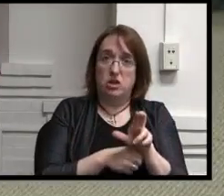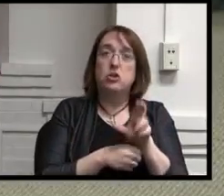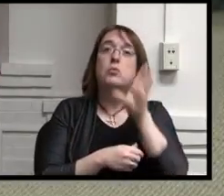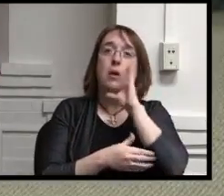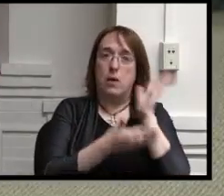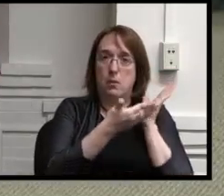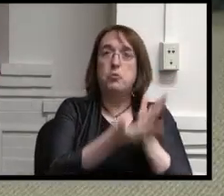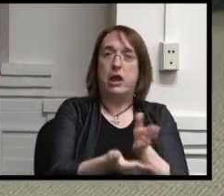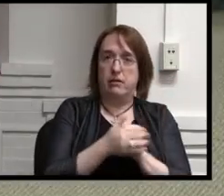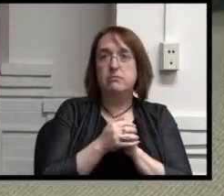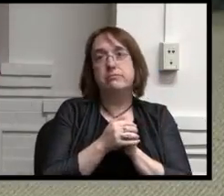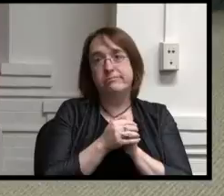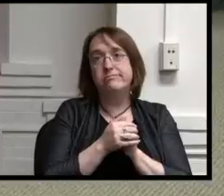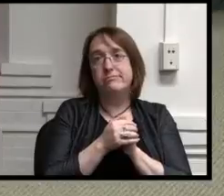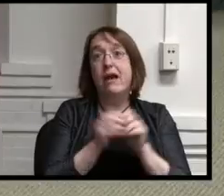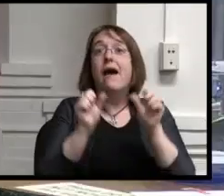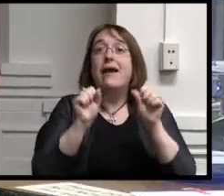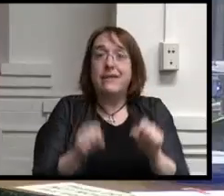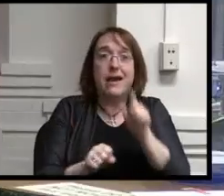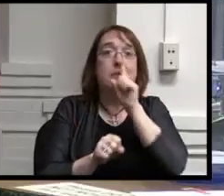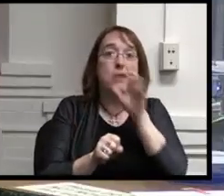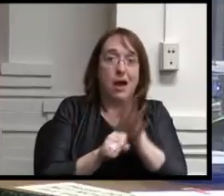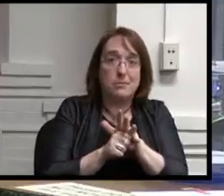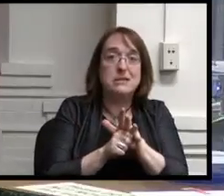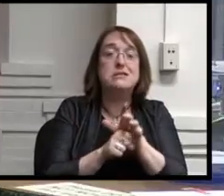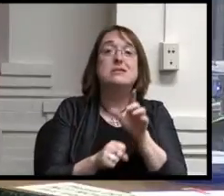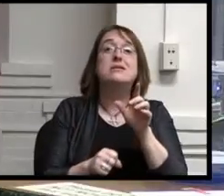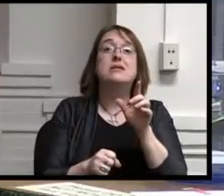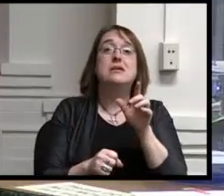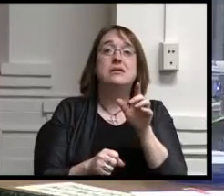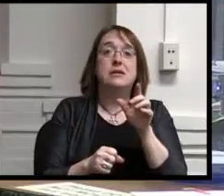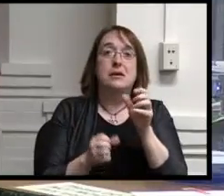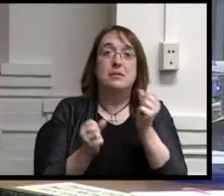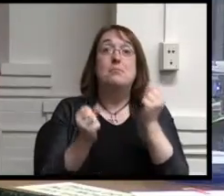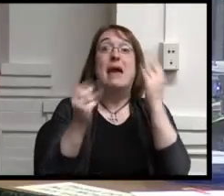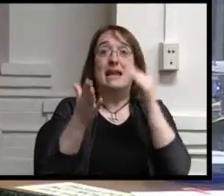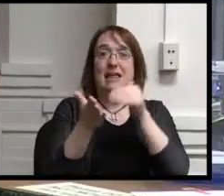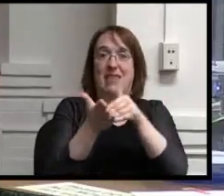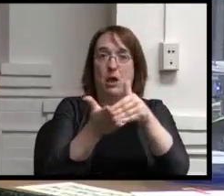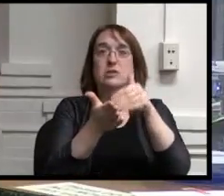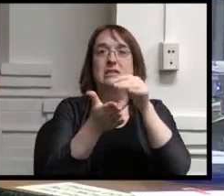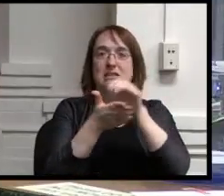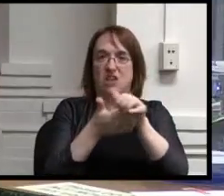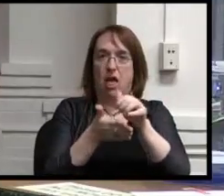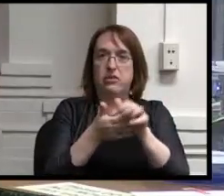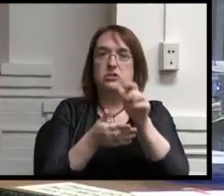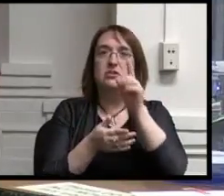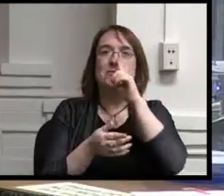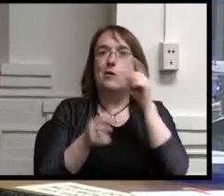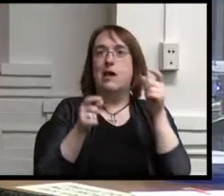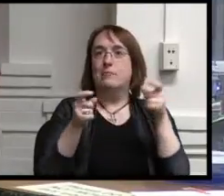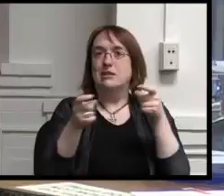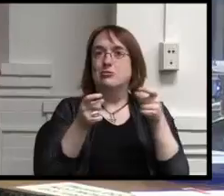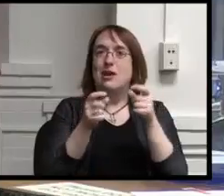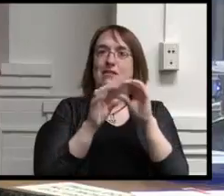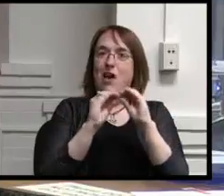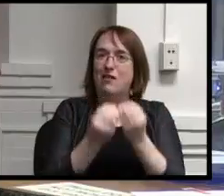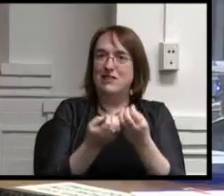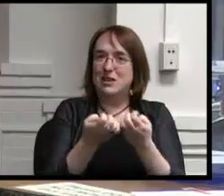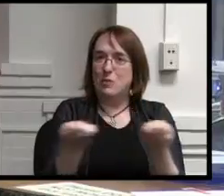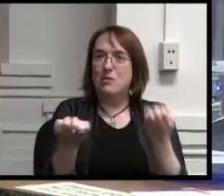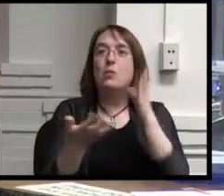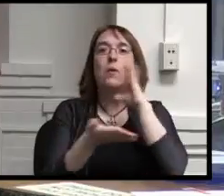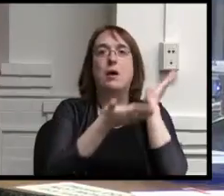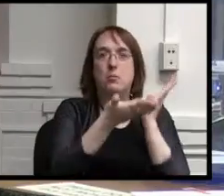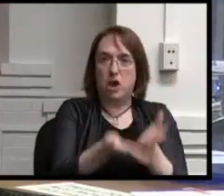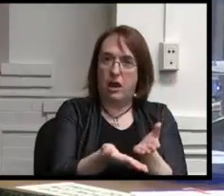you Yep. at a future date. I can guarantee that we're going to have tens of thousands of dollars worth of administrative office equipment that we're going to